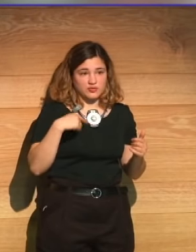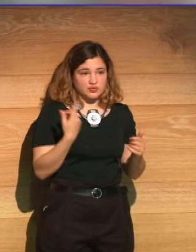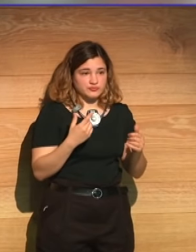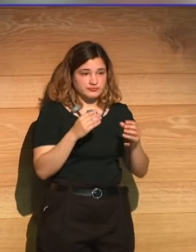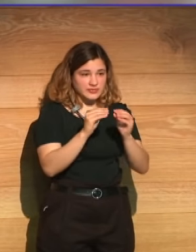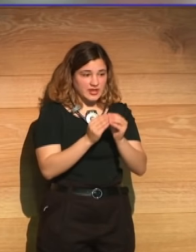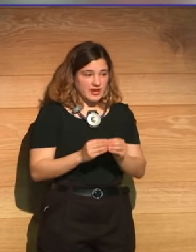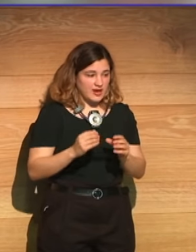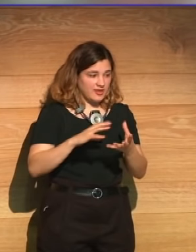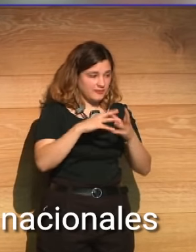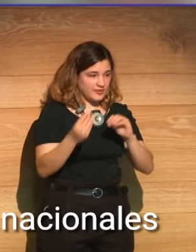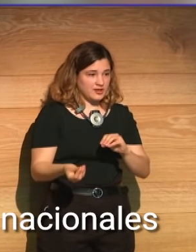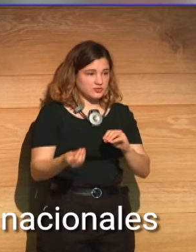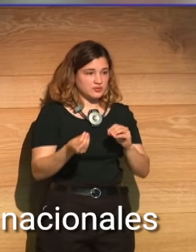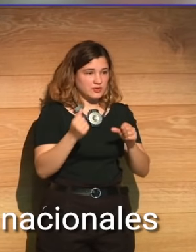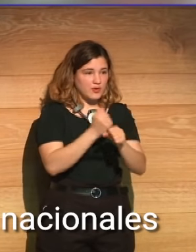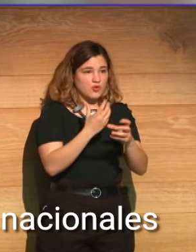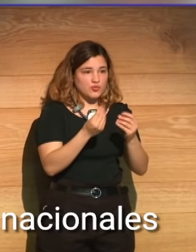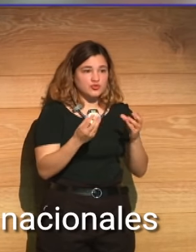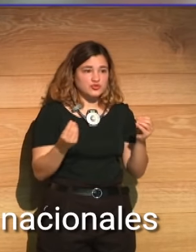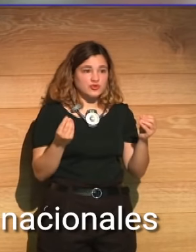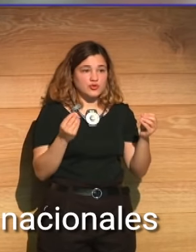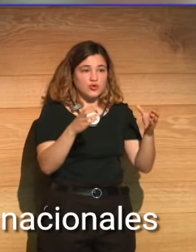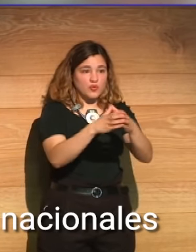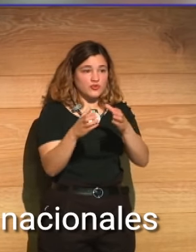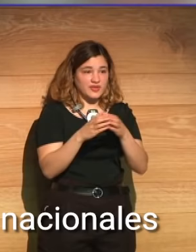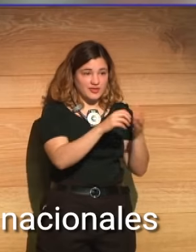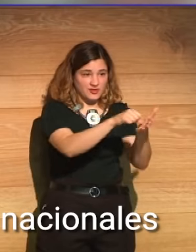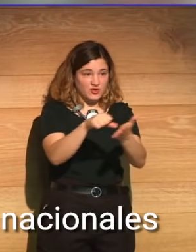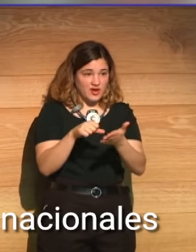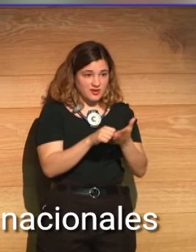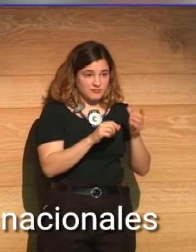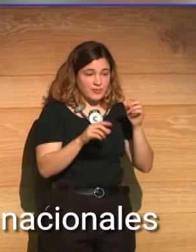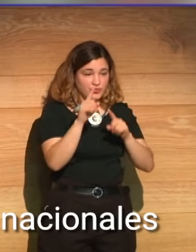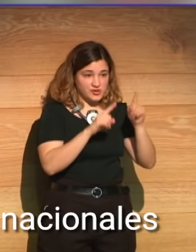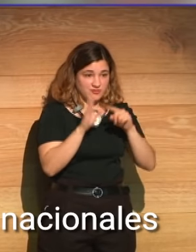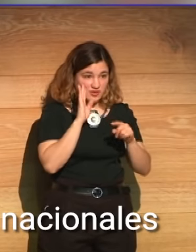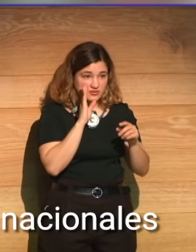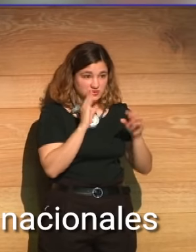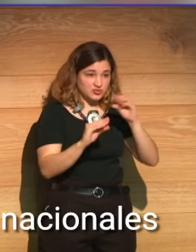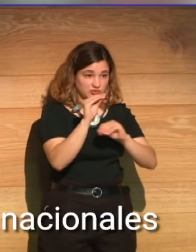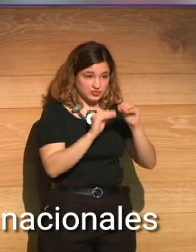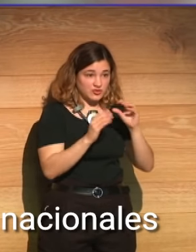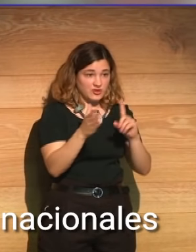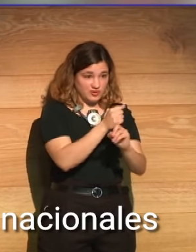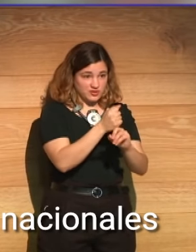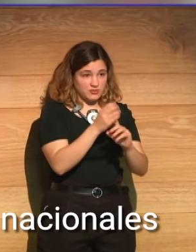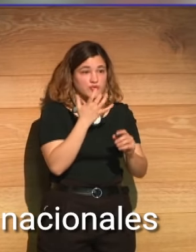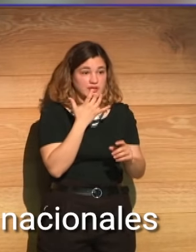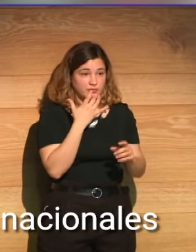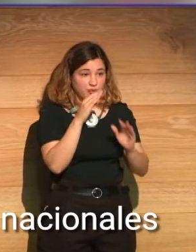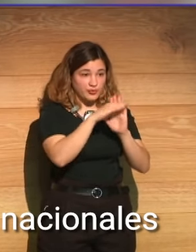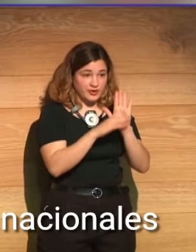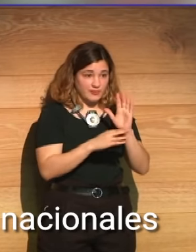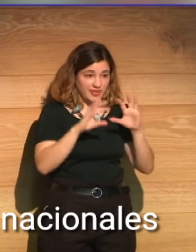communities to find those solutions. So some examples for example, are local radio programs. So we had community